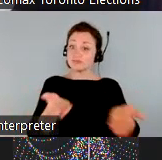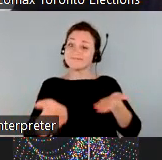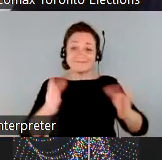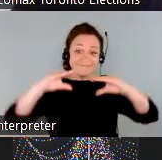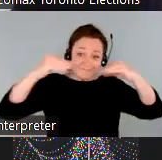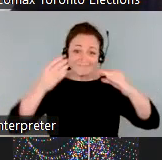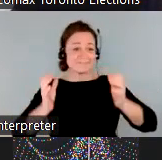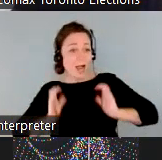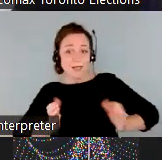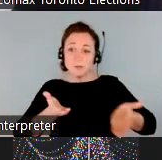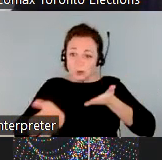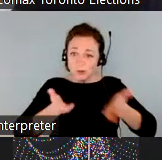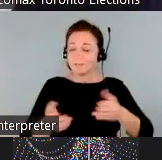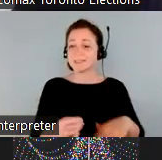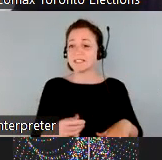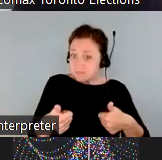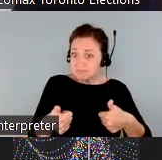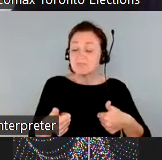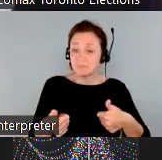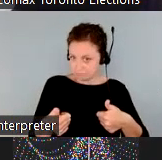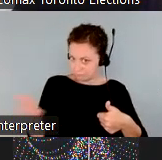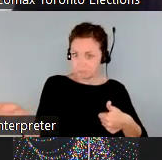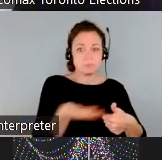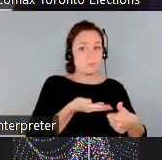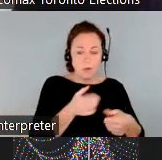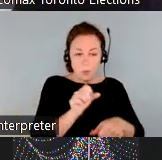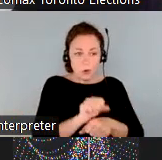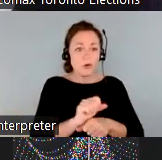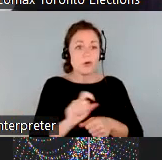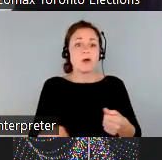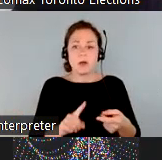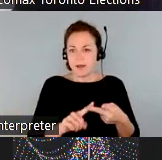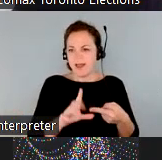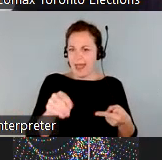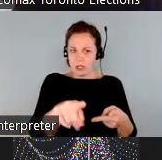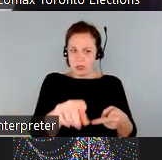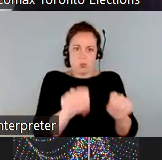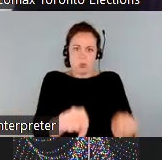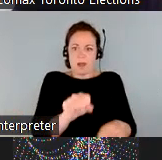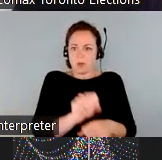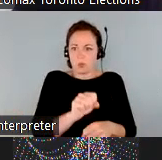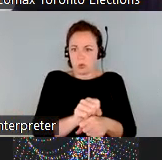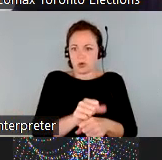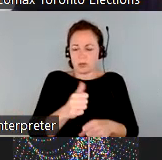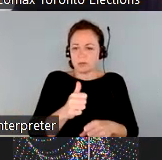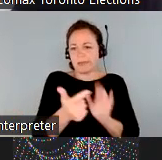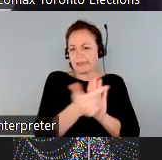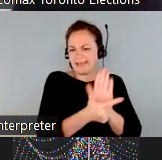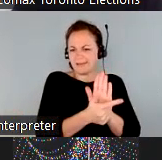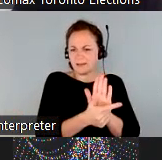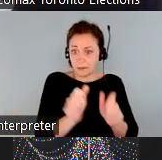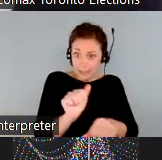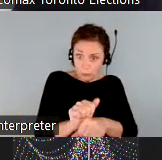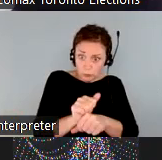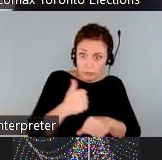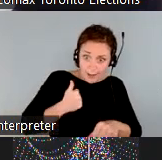service and somebody who is eligible to work in Canada. So, and over the age of 18 years old.